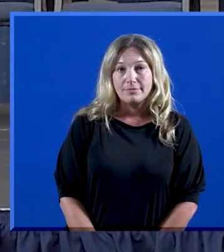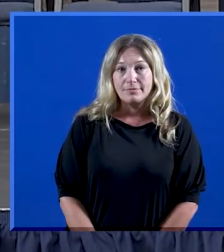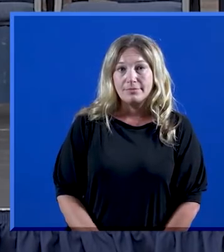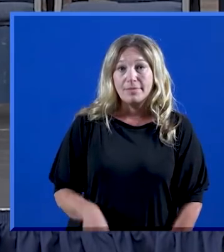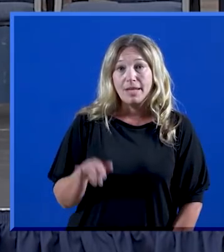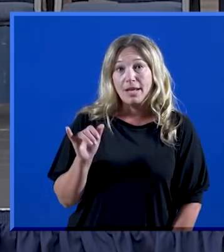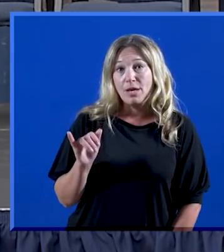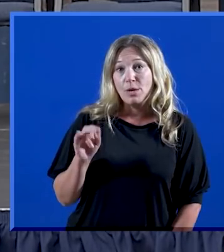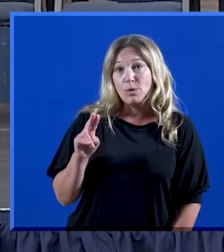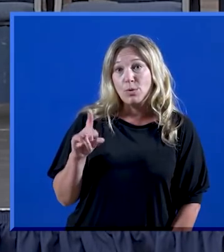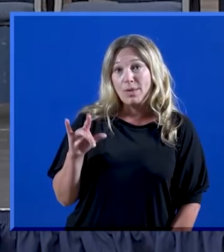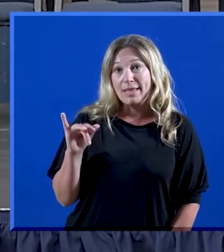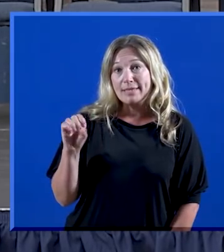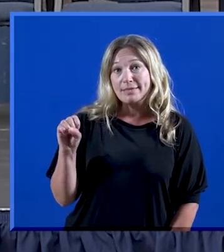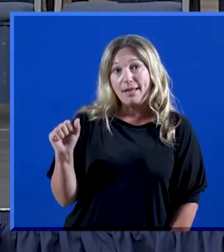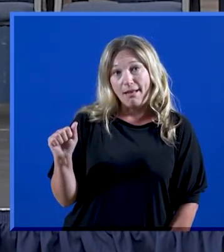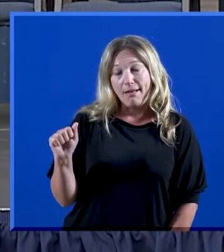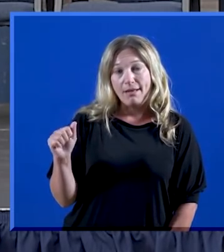Yulisa Gonzalez.